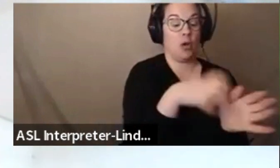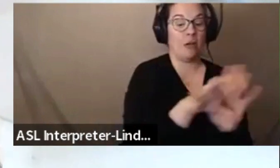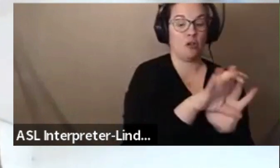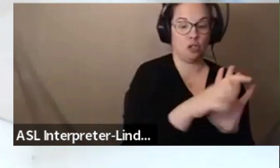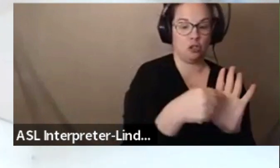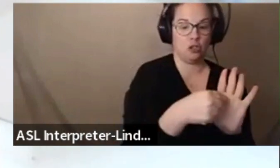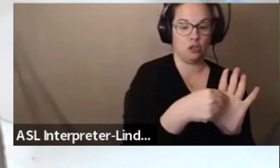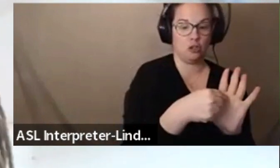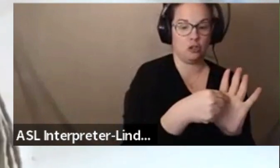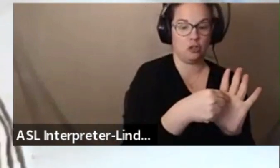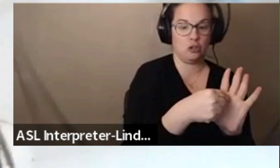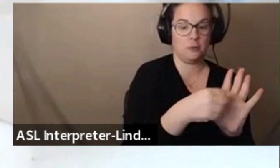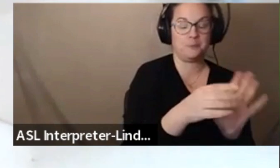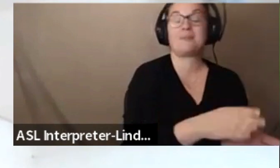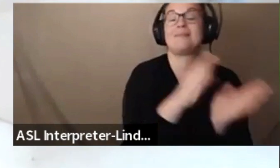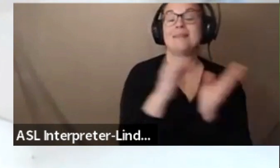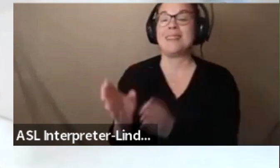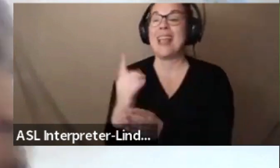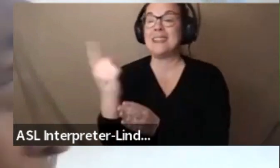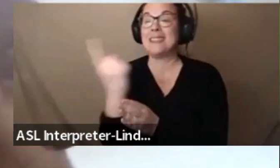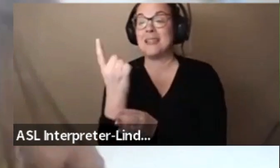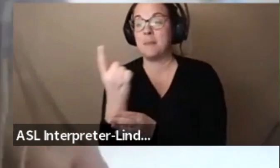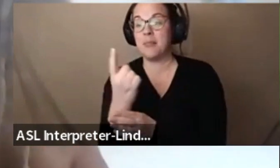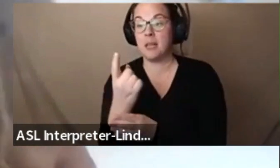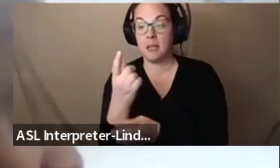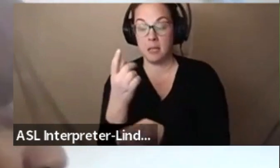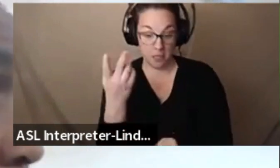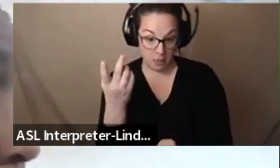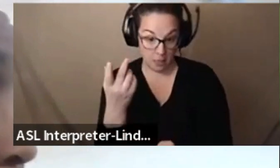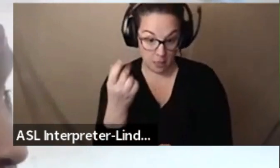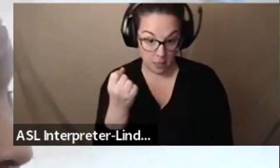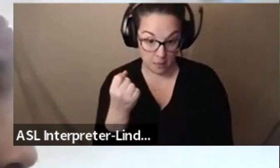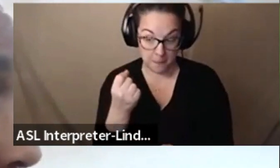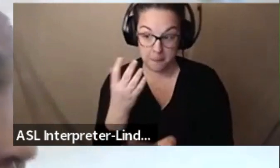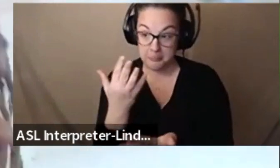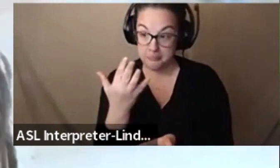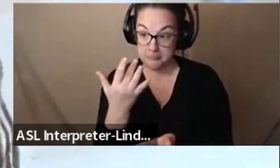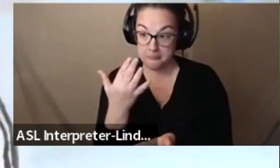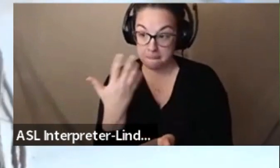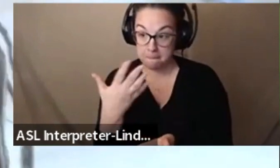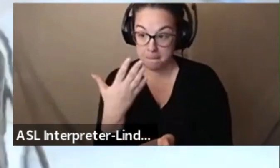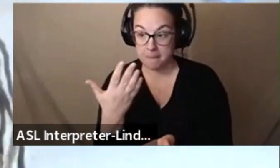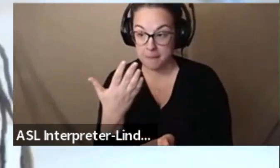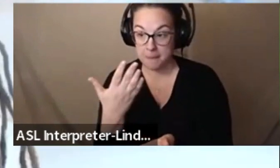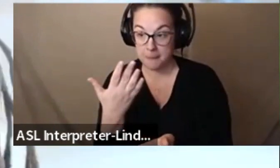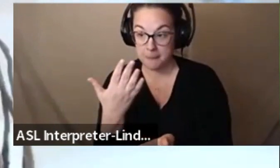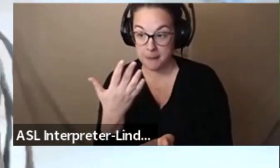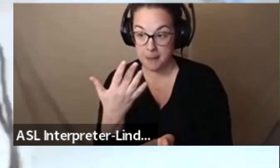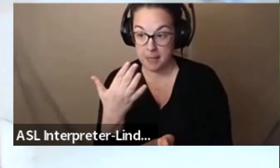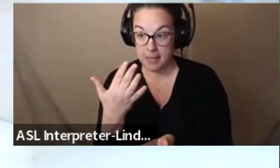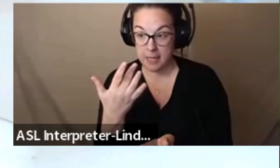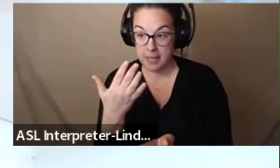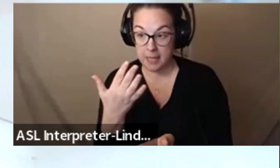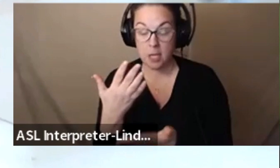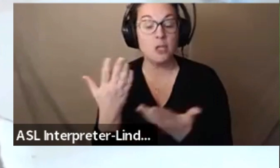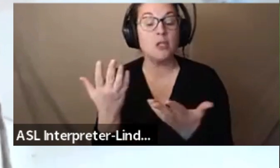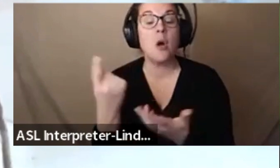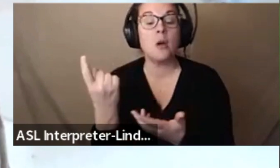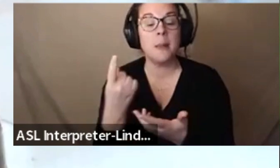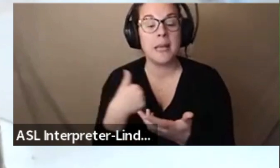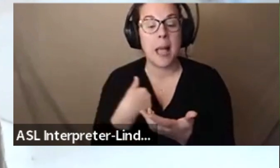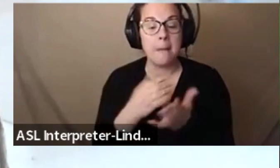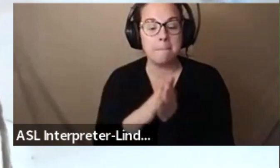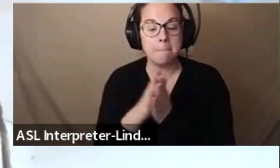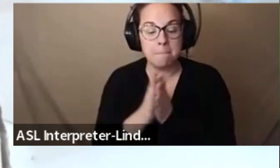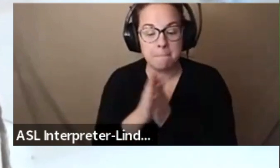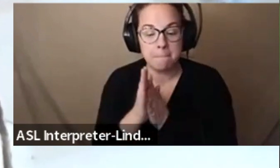for the characters. And something, I'm doing a writing workshop tomorrow over at the Playhouse if you want to come to that. Because the thing